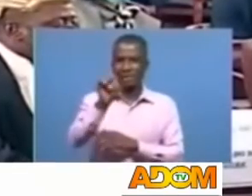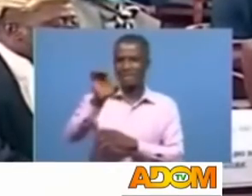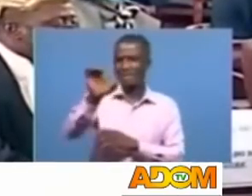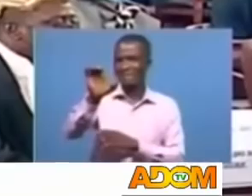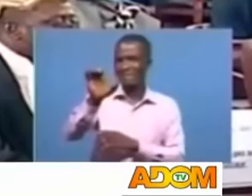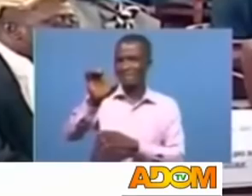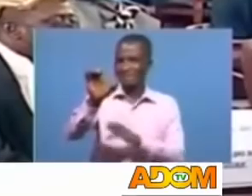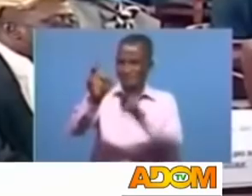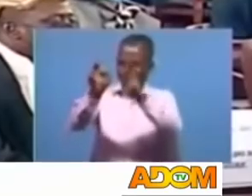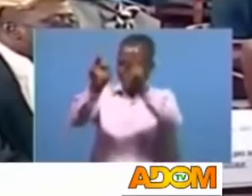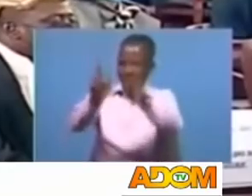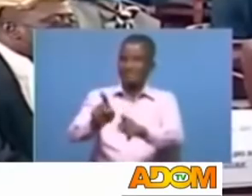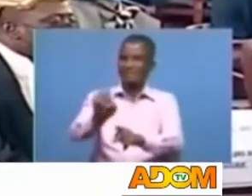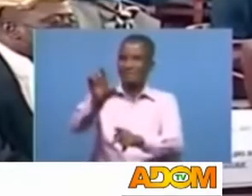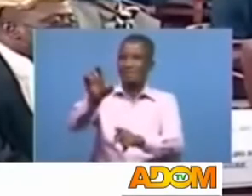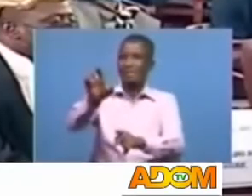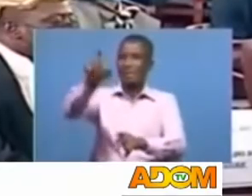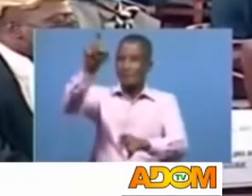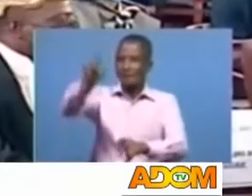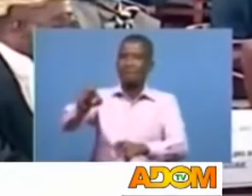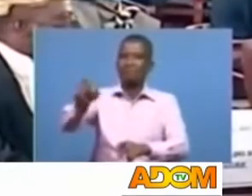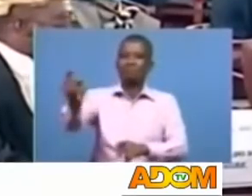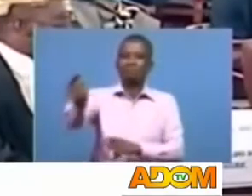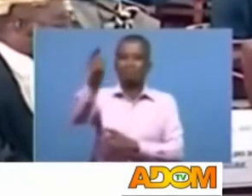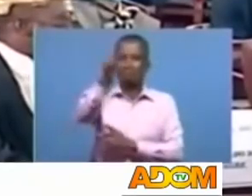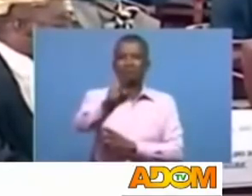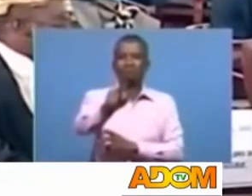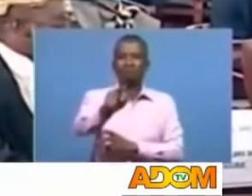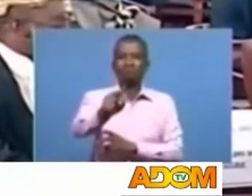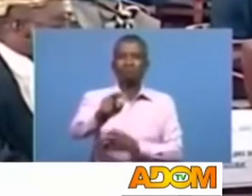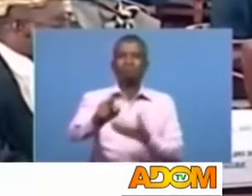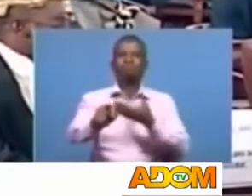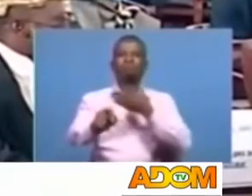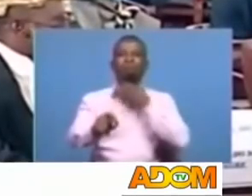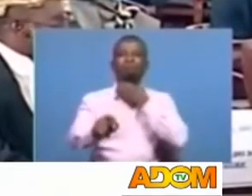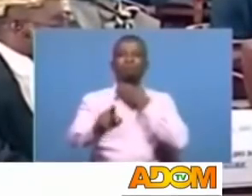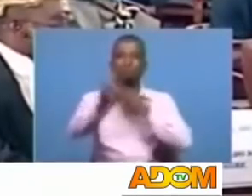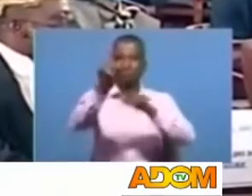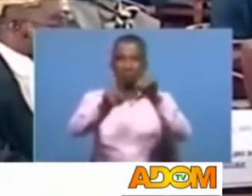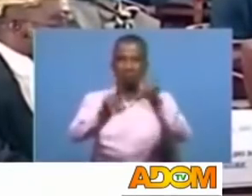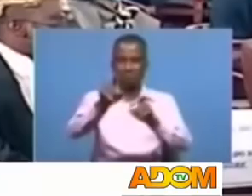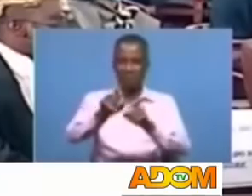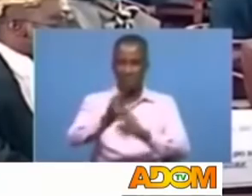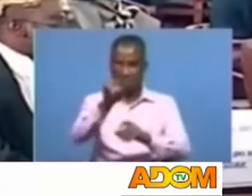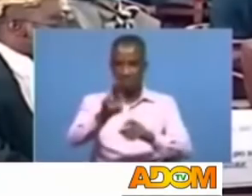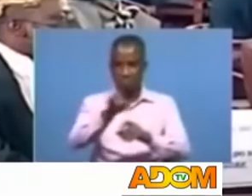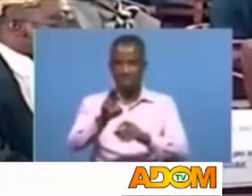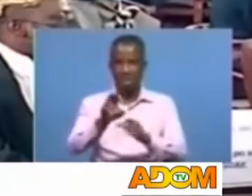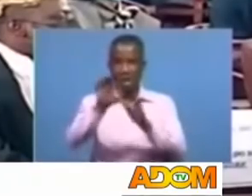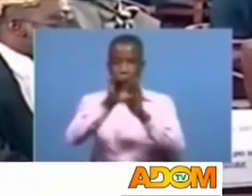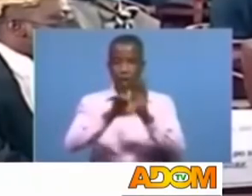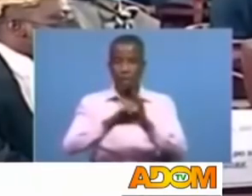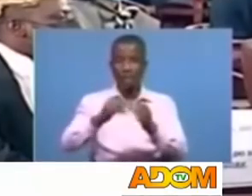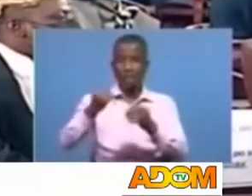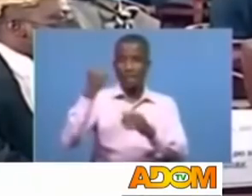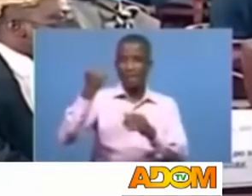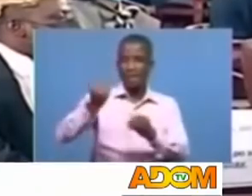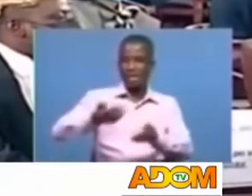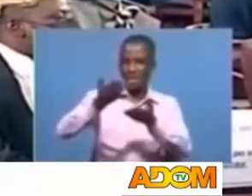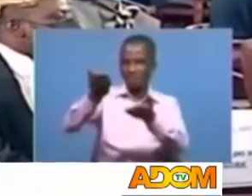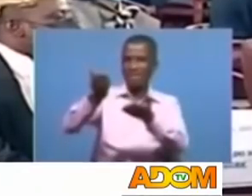chairperson, accountable for the exercise of powers conferred by the Constitution and